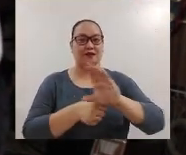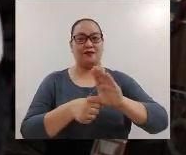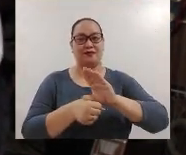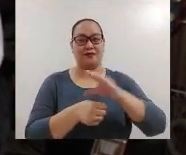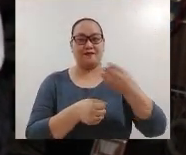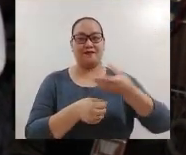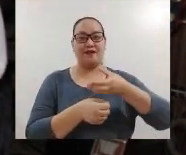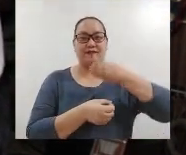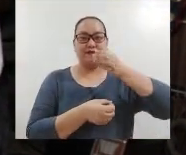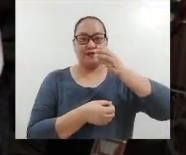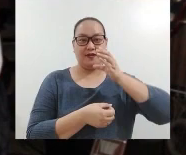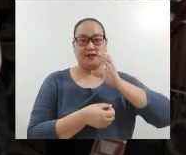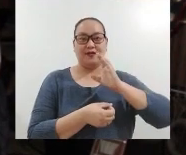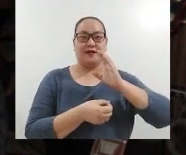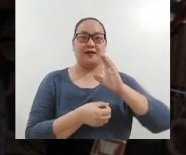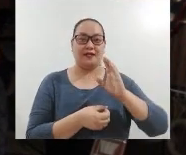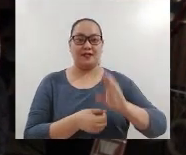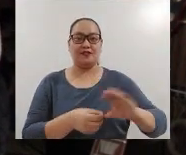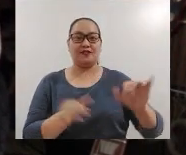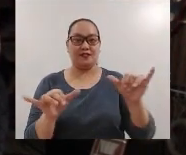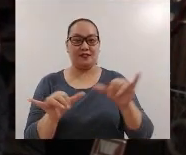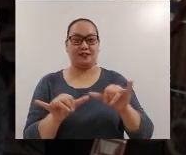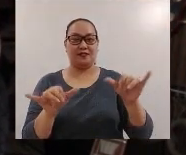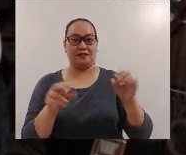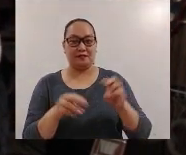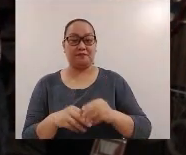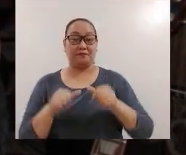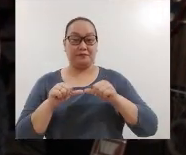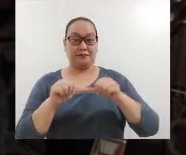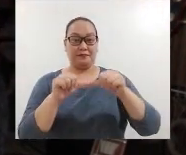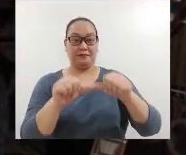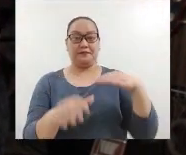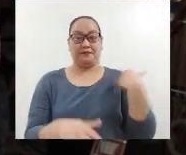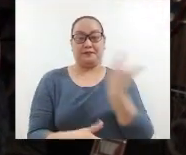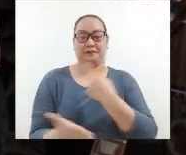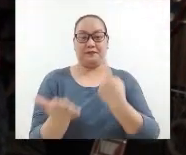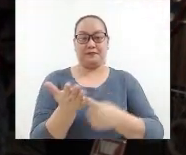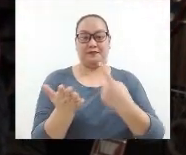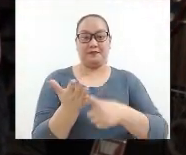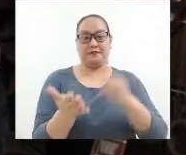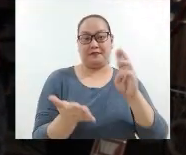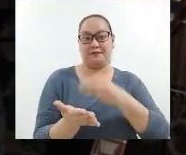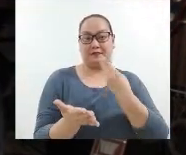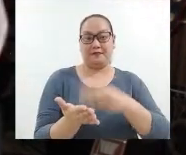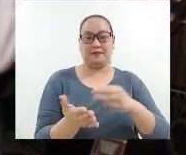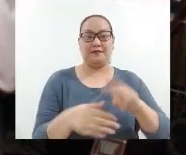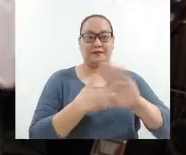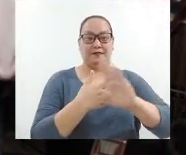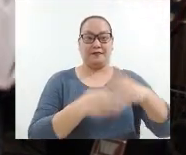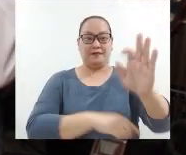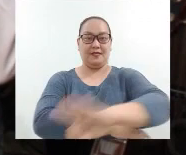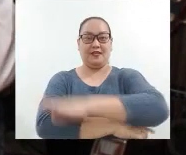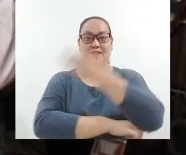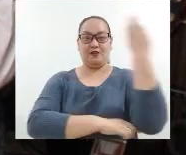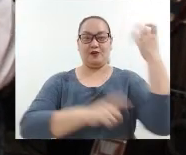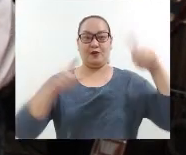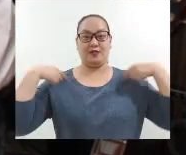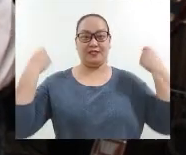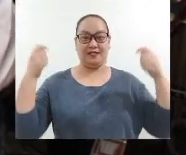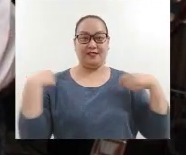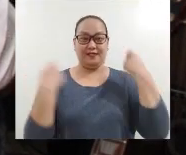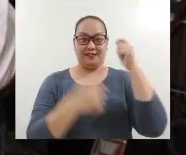coffee. Ipagpapatuloy natin ang ating musikahan sa pagbabalik ng Fernandino